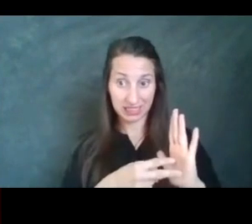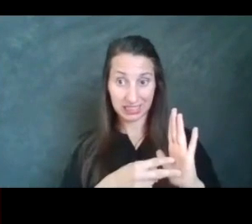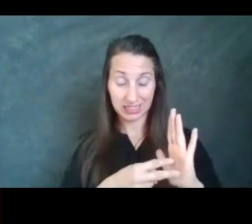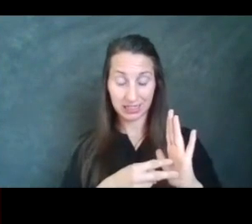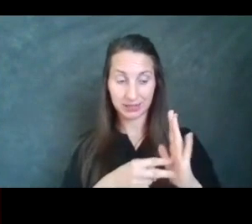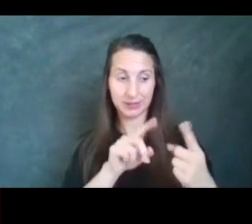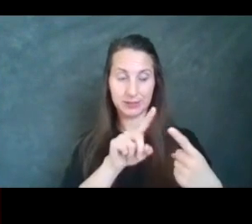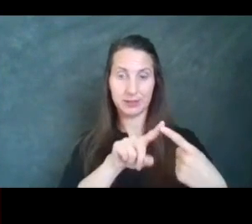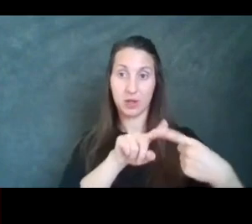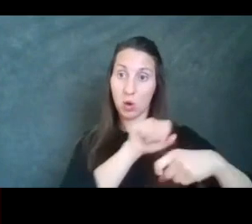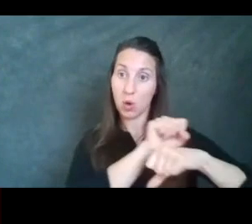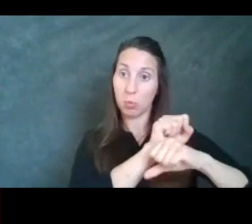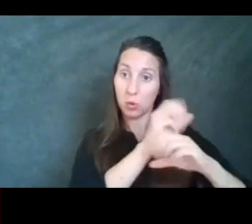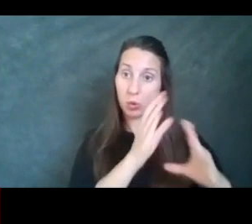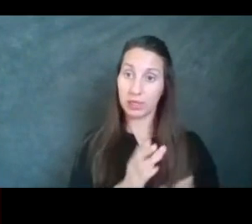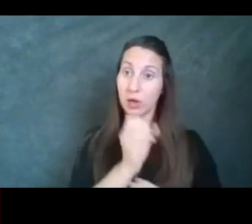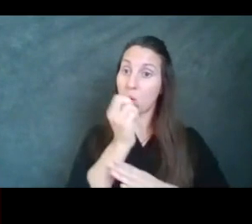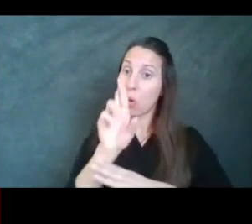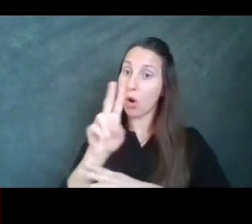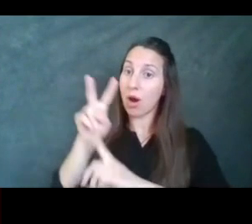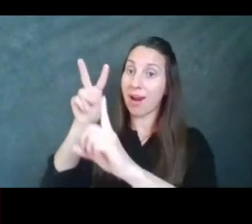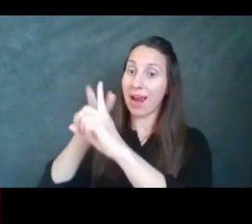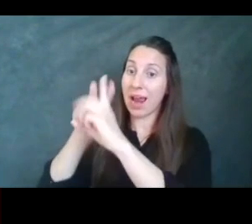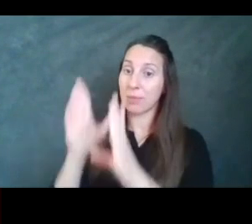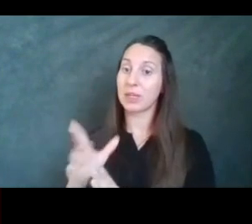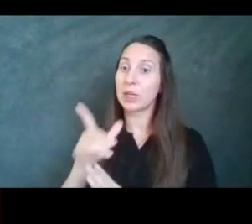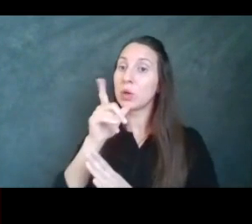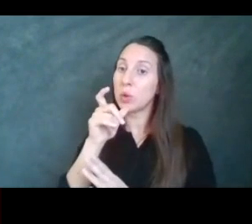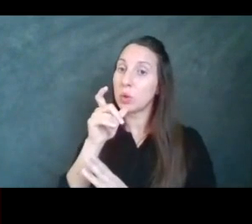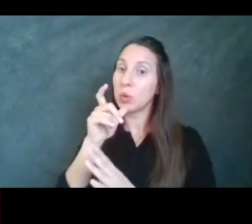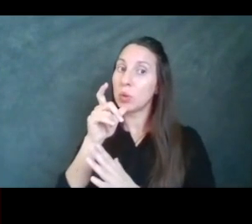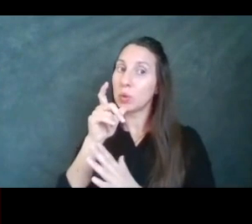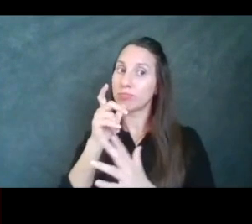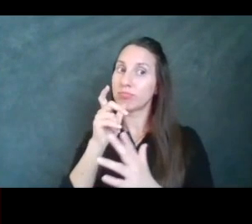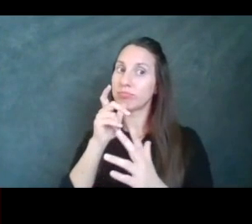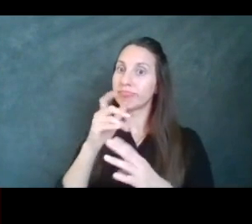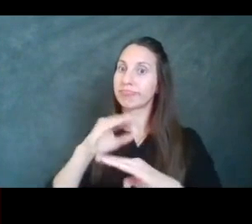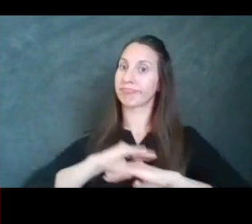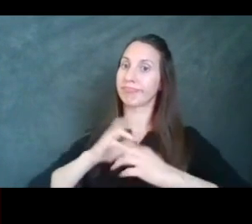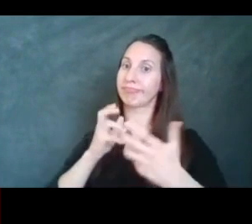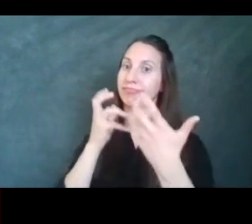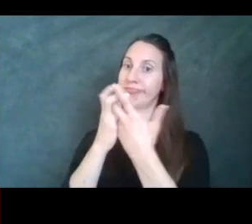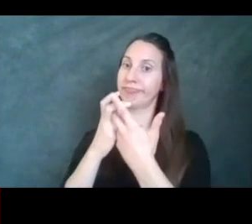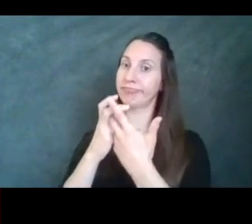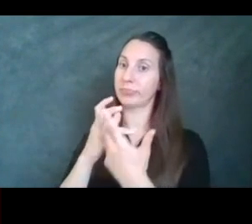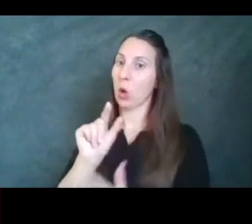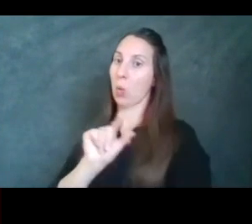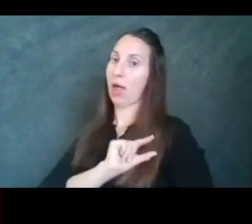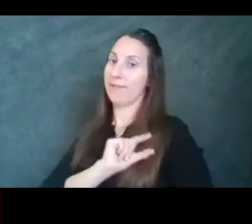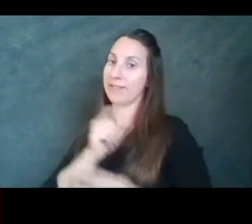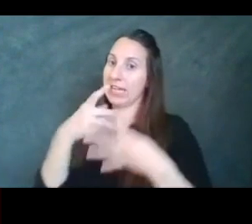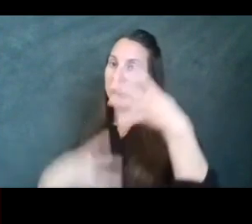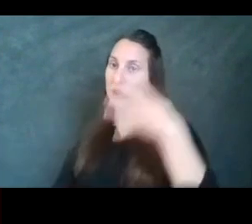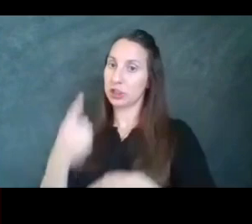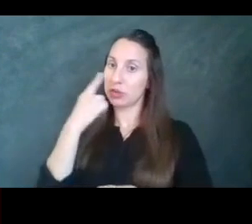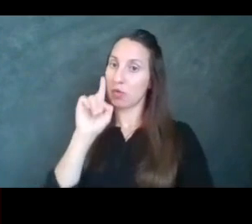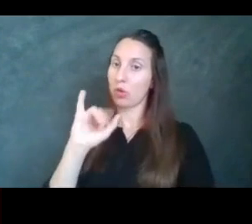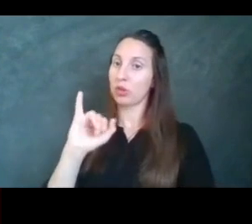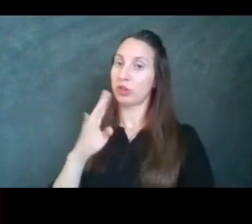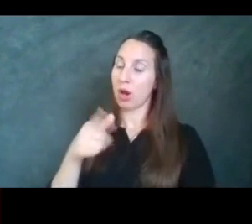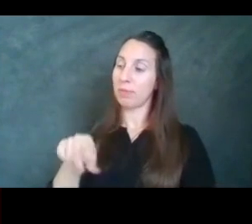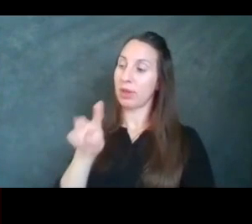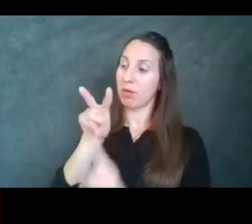an applicant who is qualified for the position that they're either applying to or currently have,